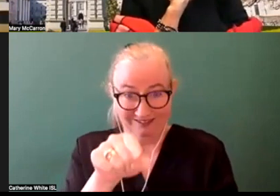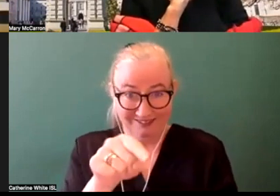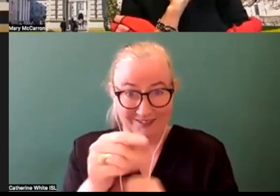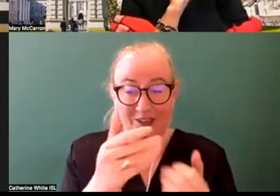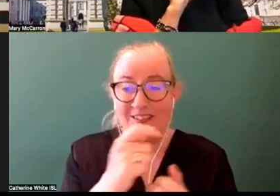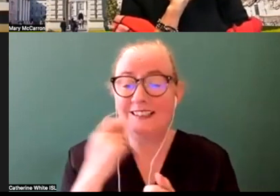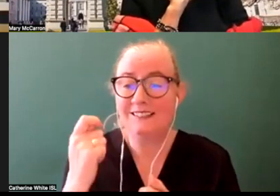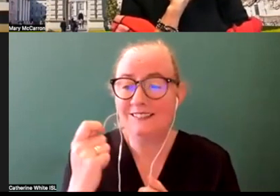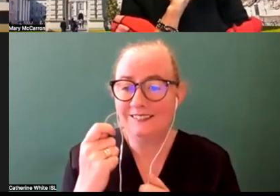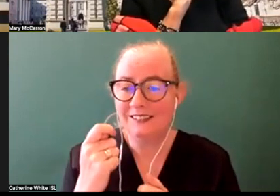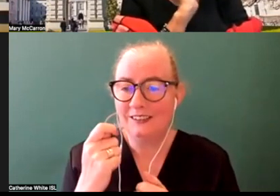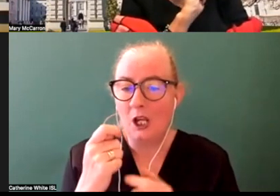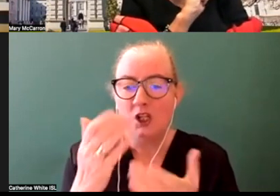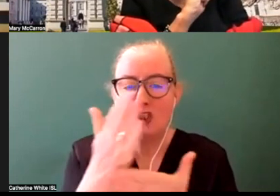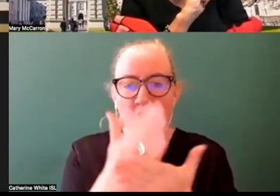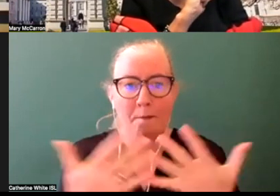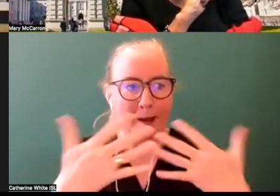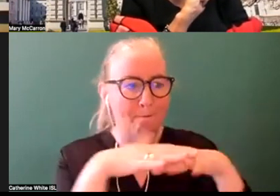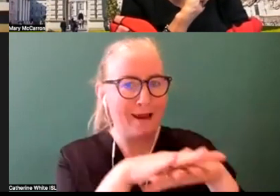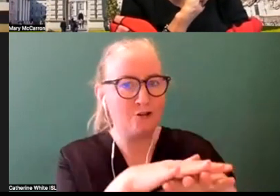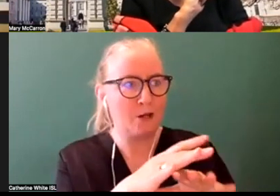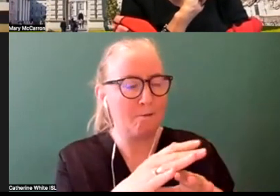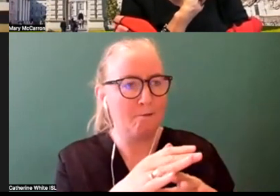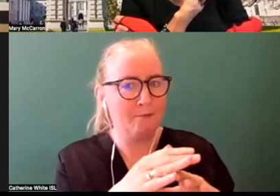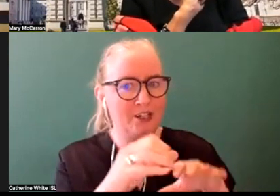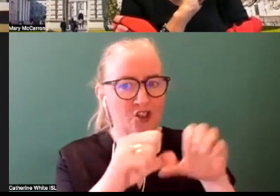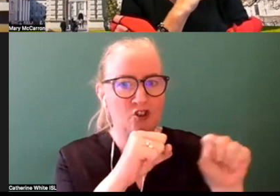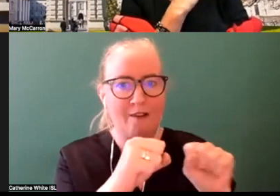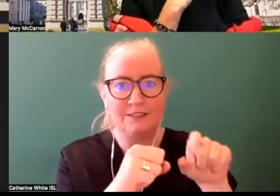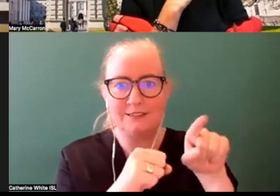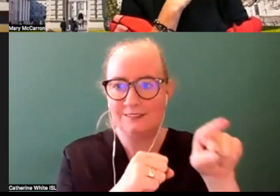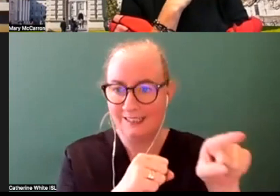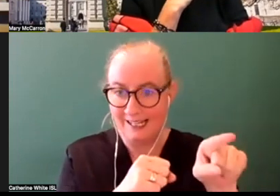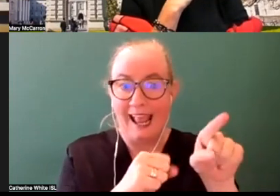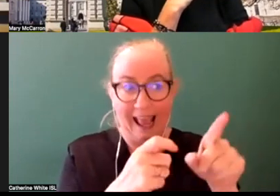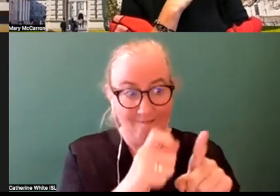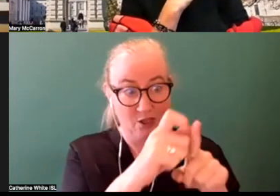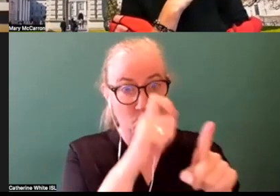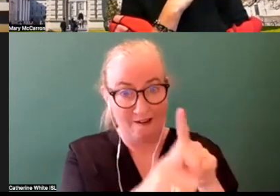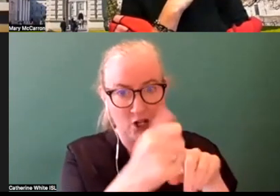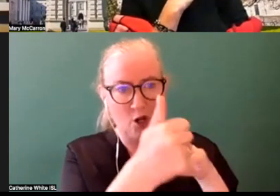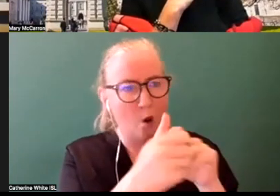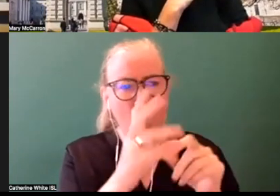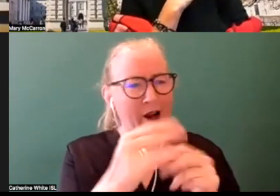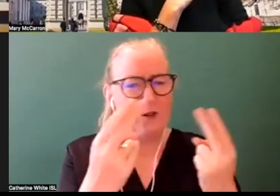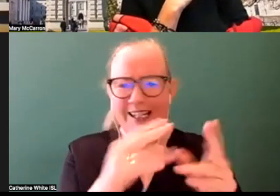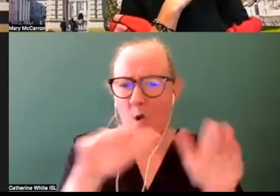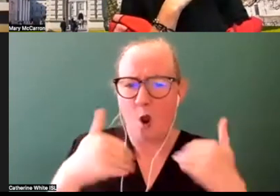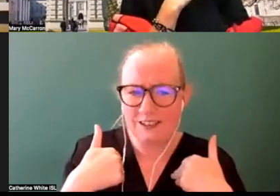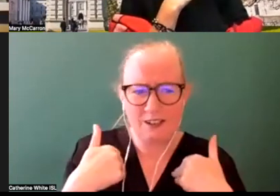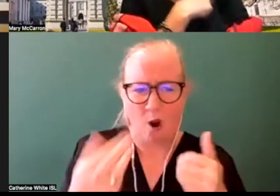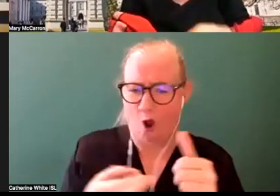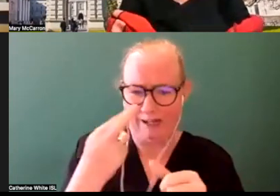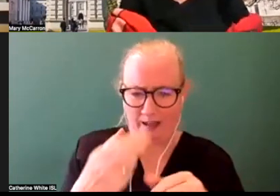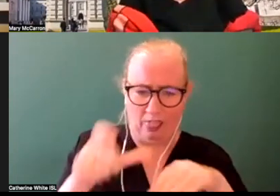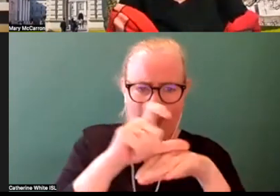maybe some of the mainstream health services feel that the ID services, you know, they have the professionals in place. Why do you need us? We're already overworked.